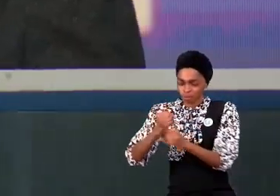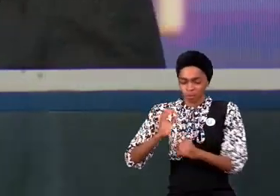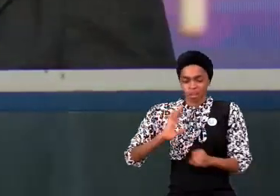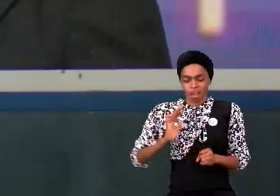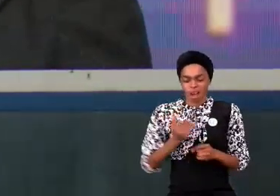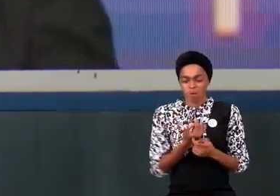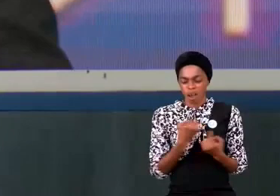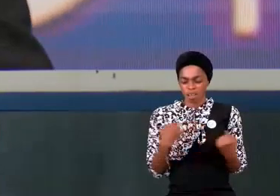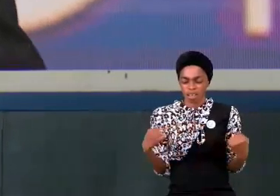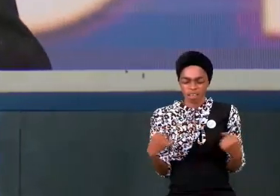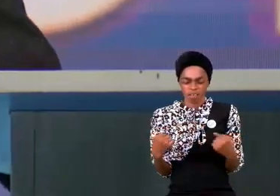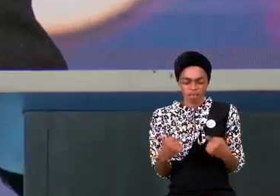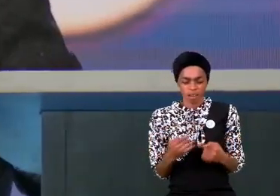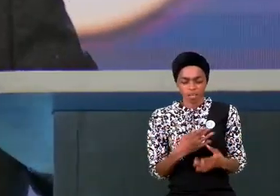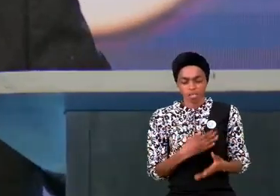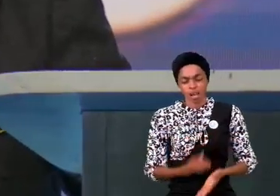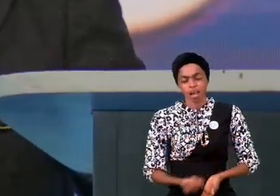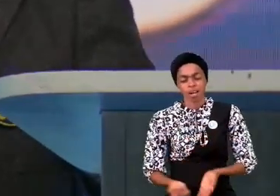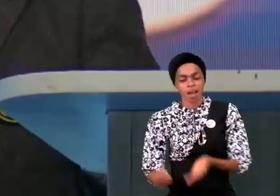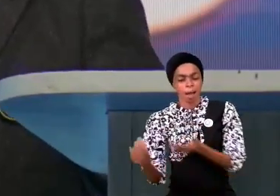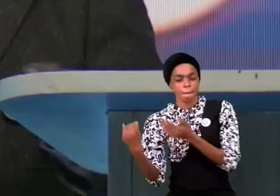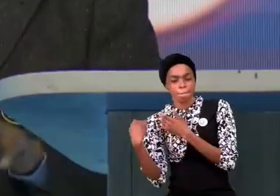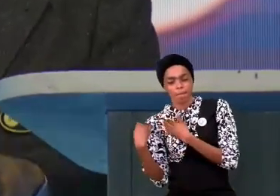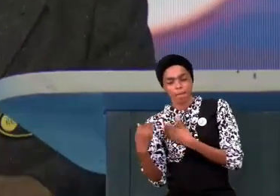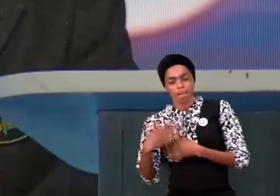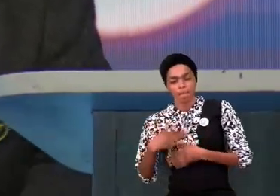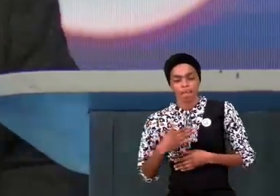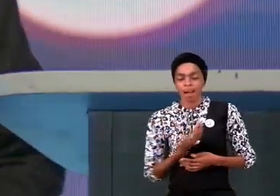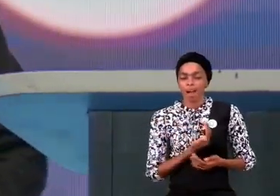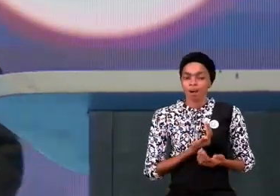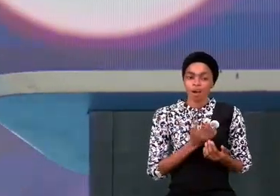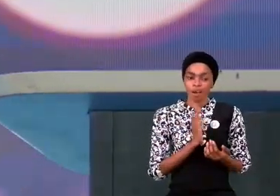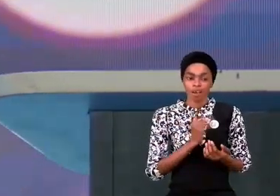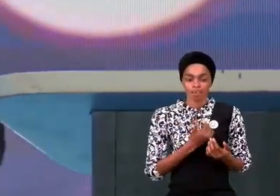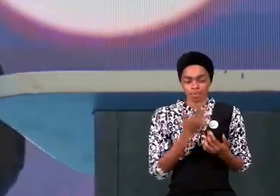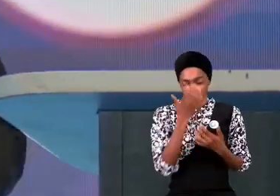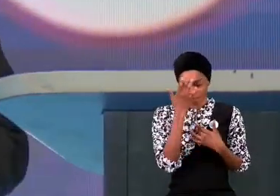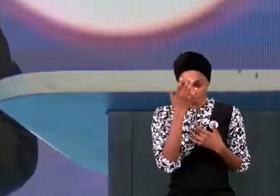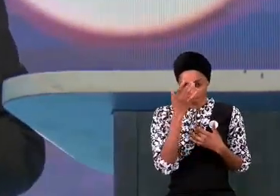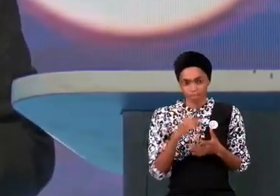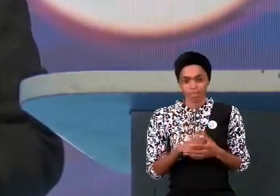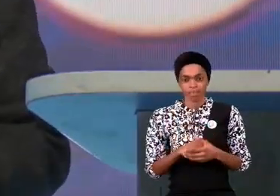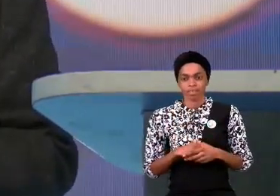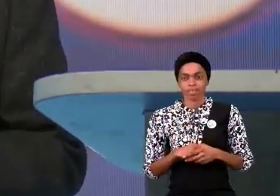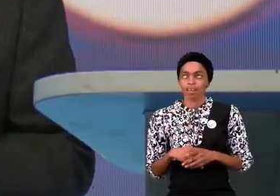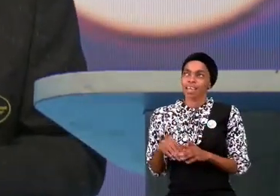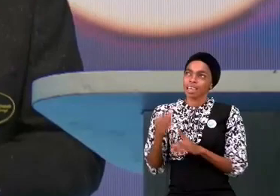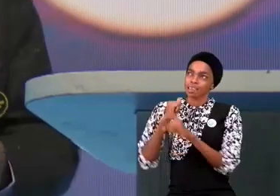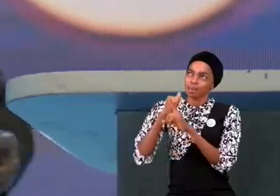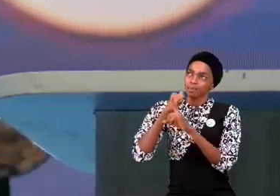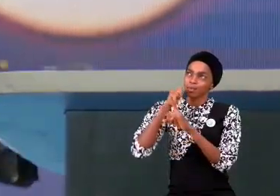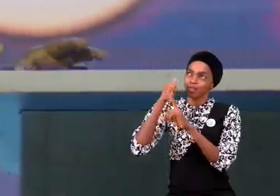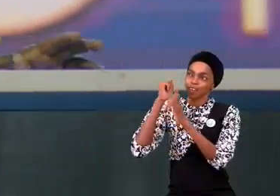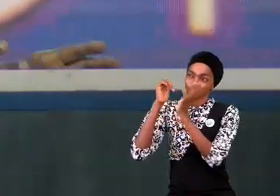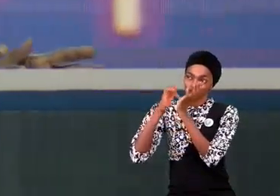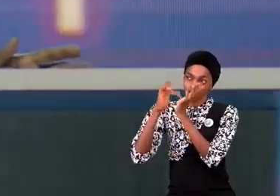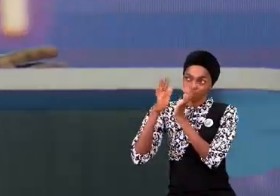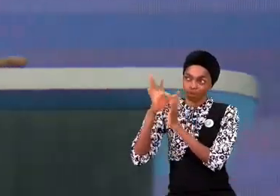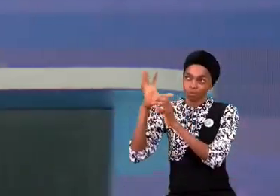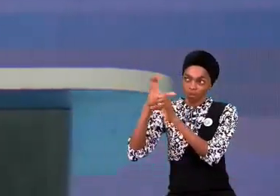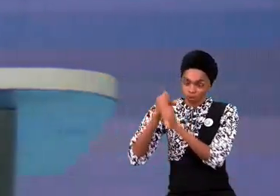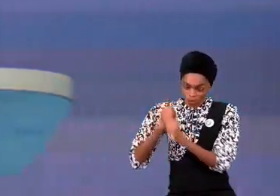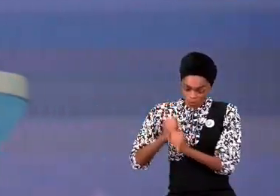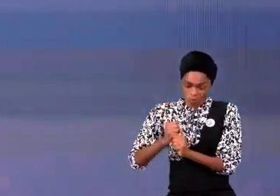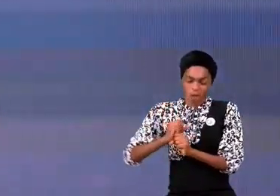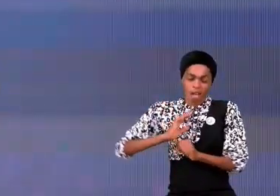sicknesses. Himself took our infirmities and bare our sicknesses. He is looking